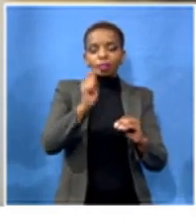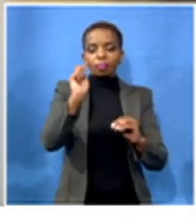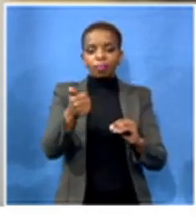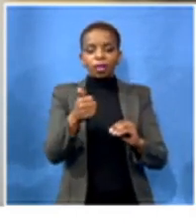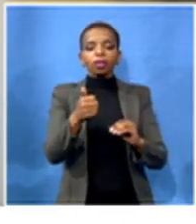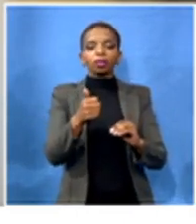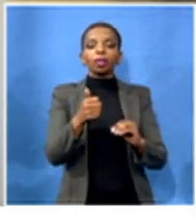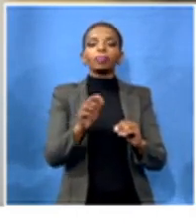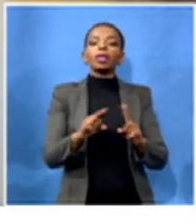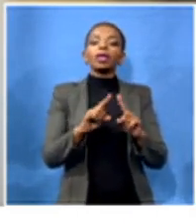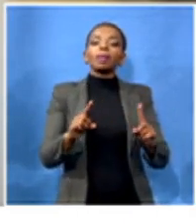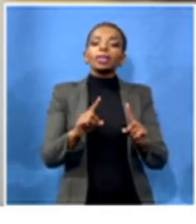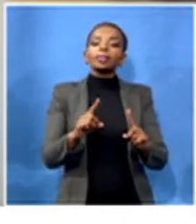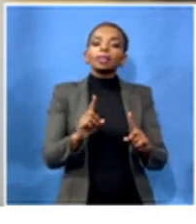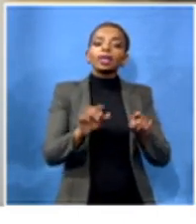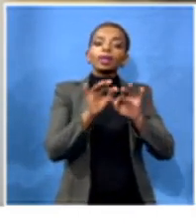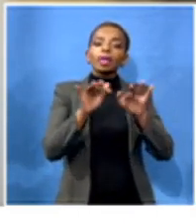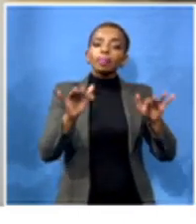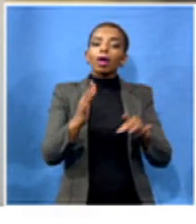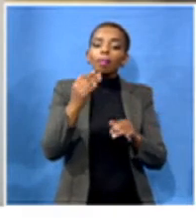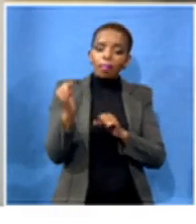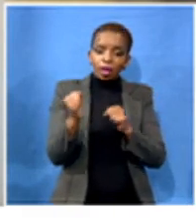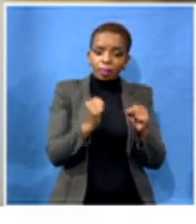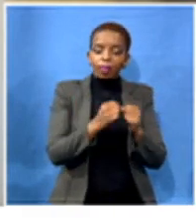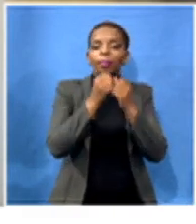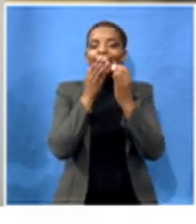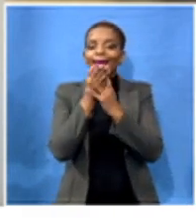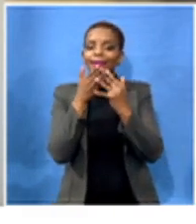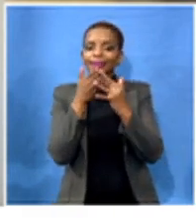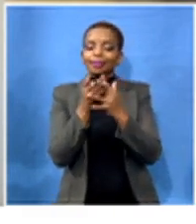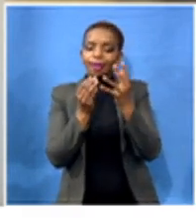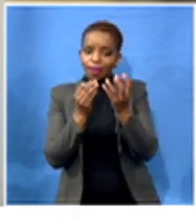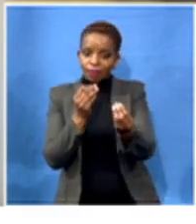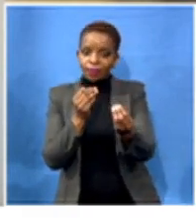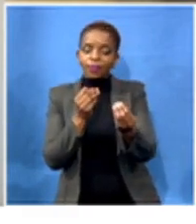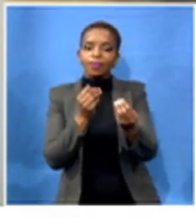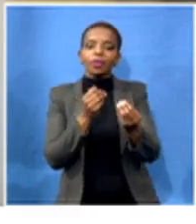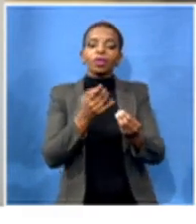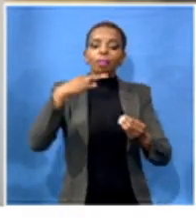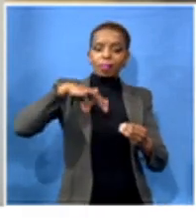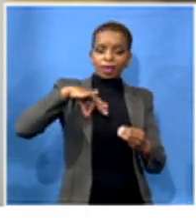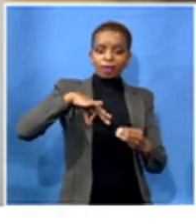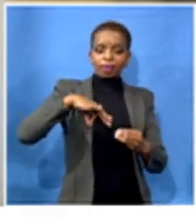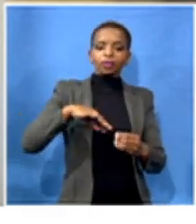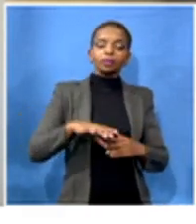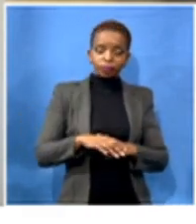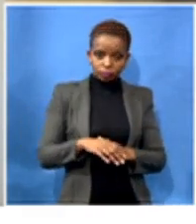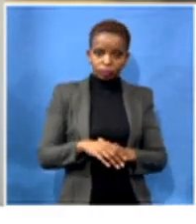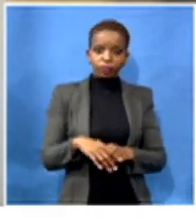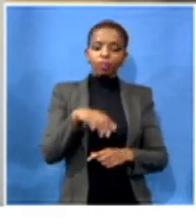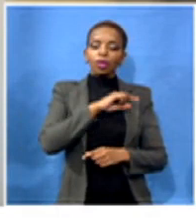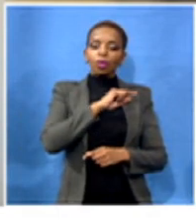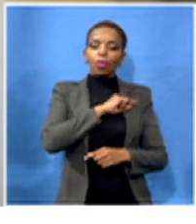their options, they would still have access to benefits because COVID-19